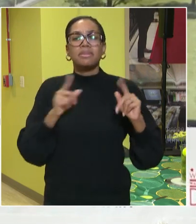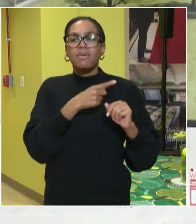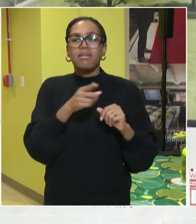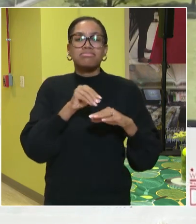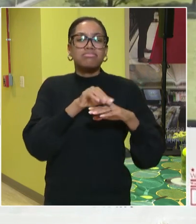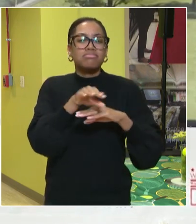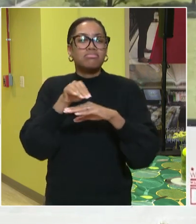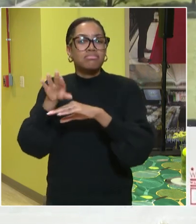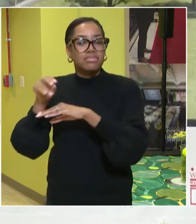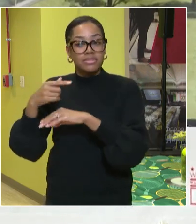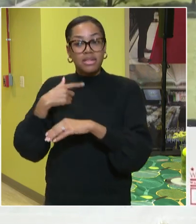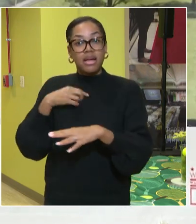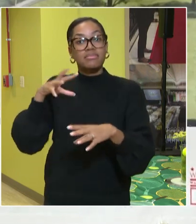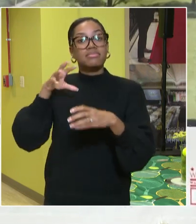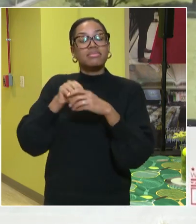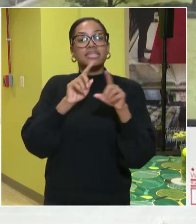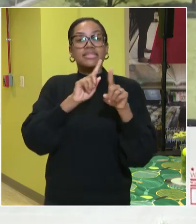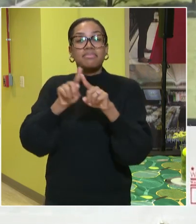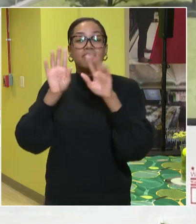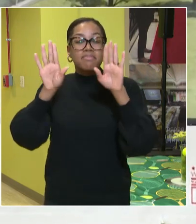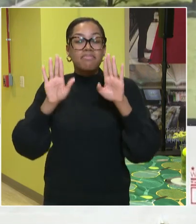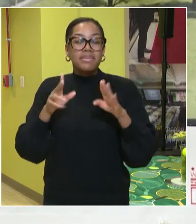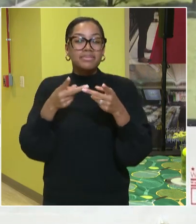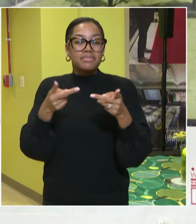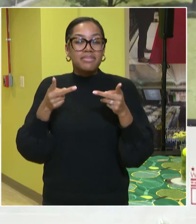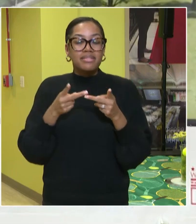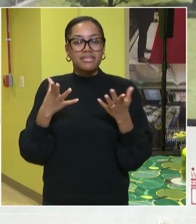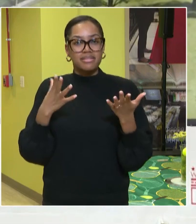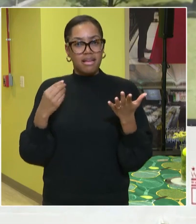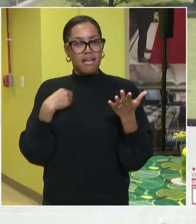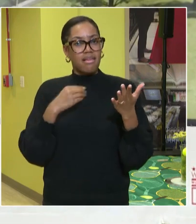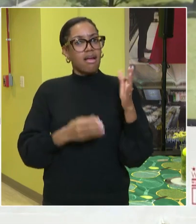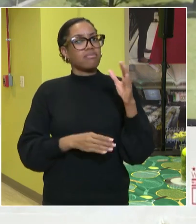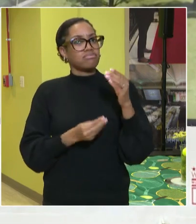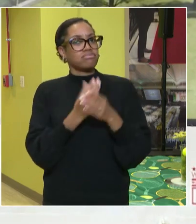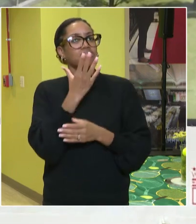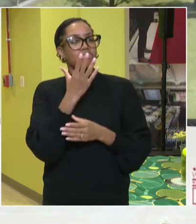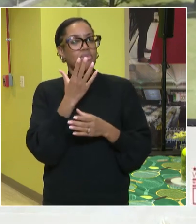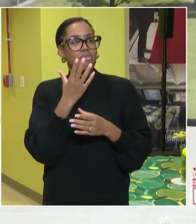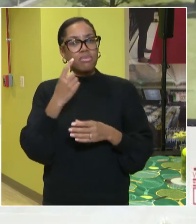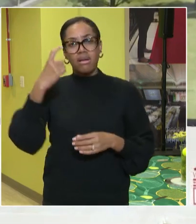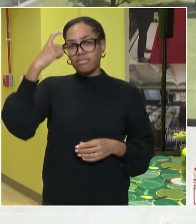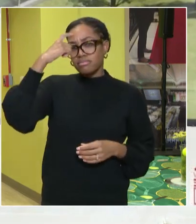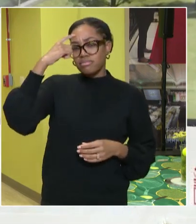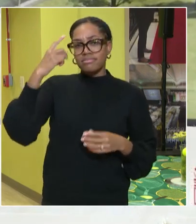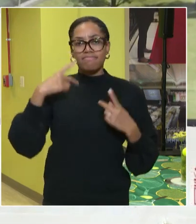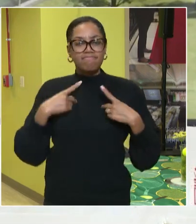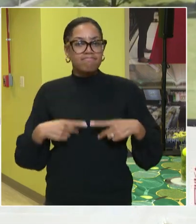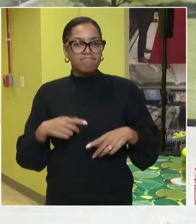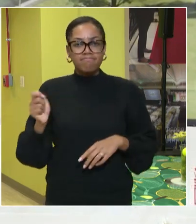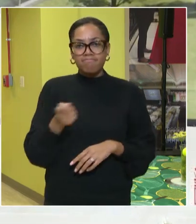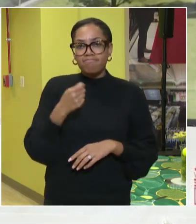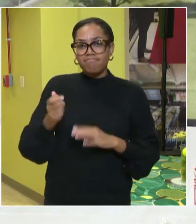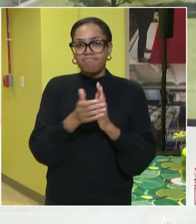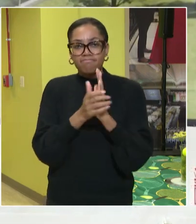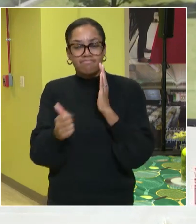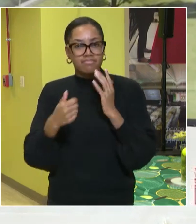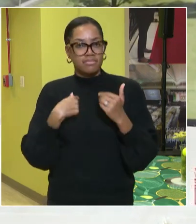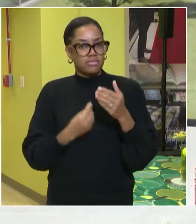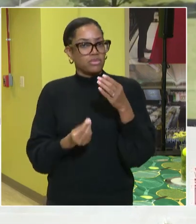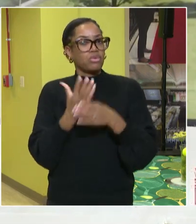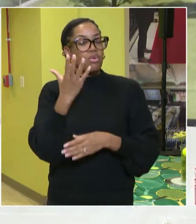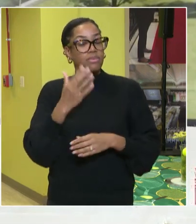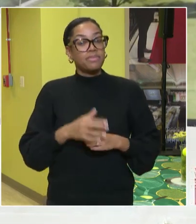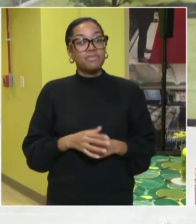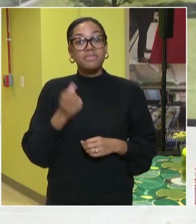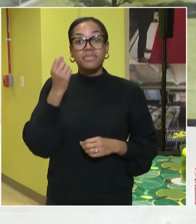spaces, and have grown both intellectually and personally. I can confidently say that every single person that I've come in